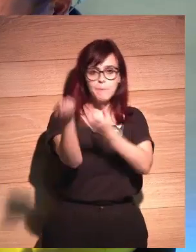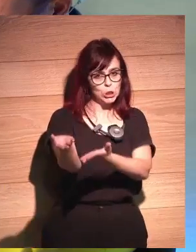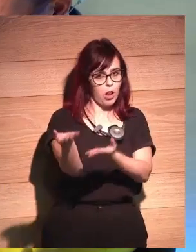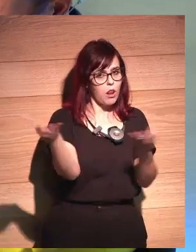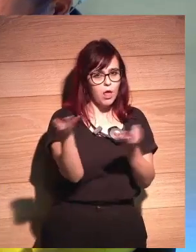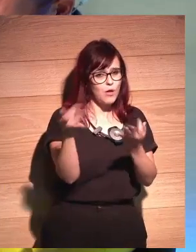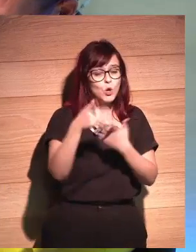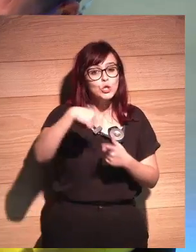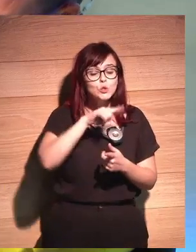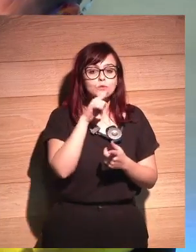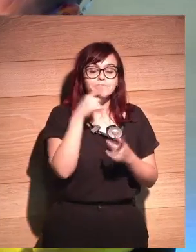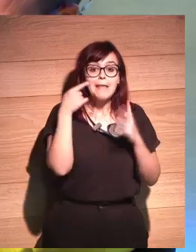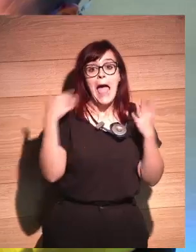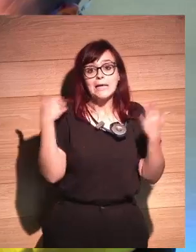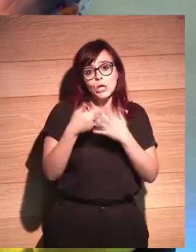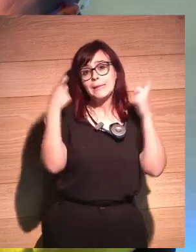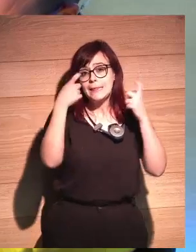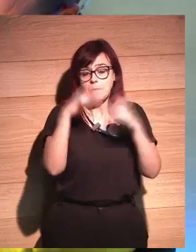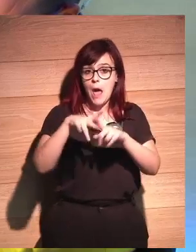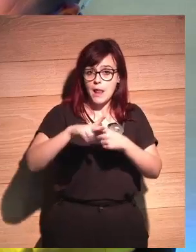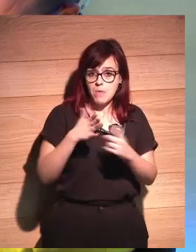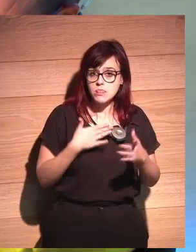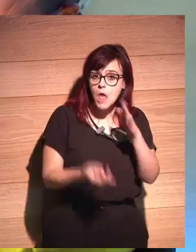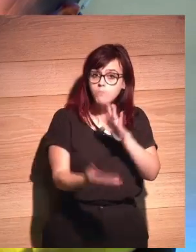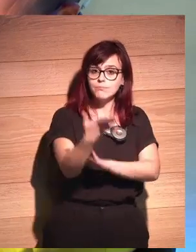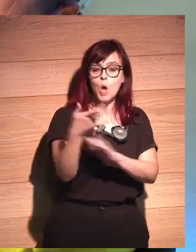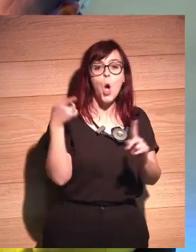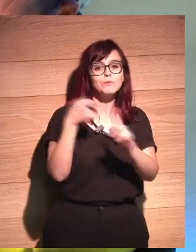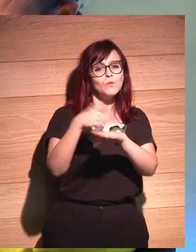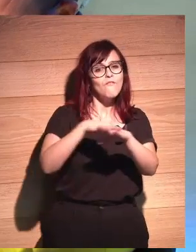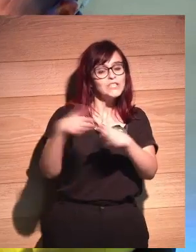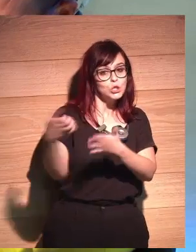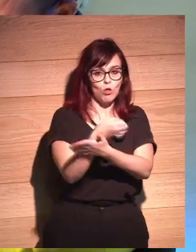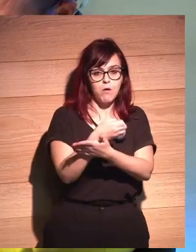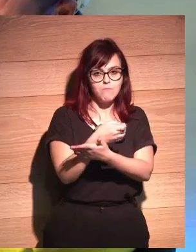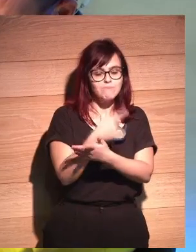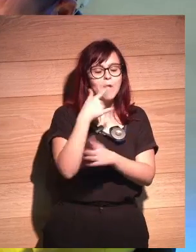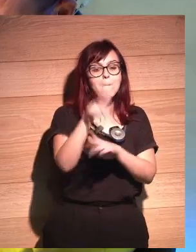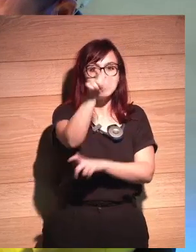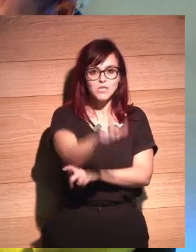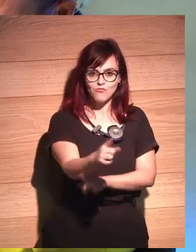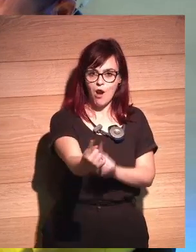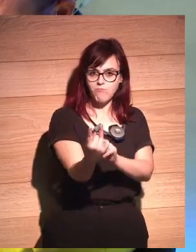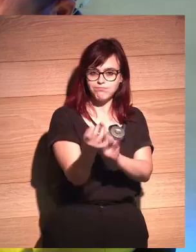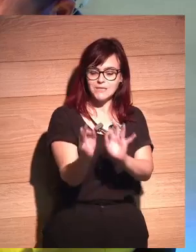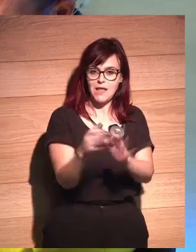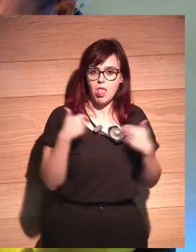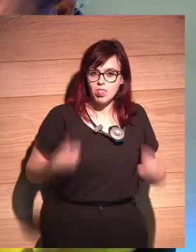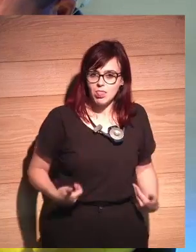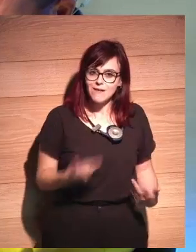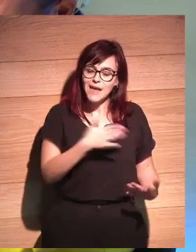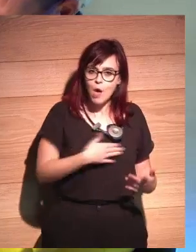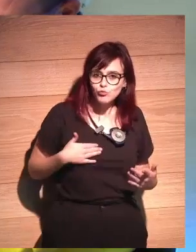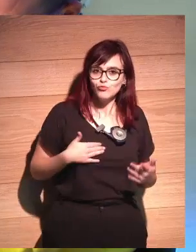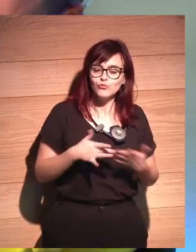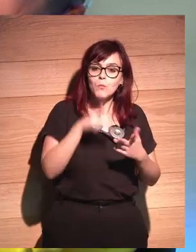that give us a possibility of measuring and reporting. We've created this tool, but everything is based on people. This